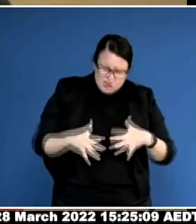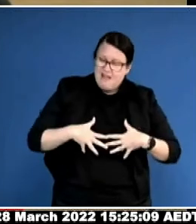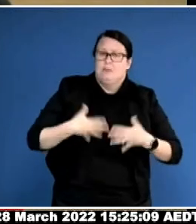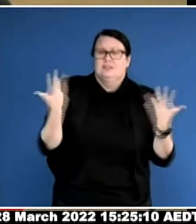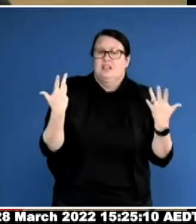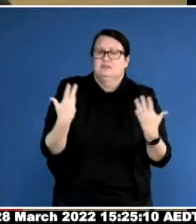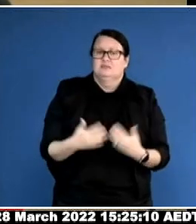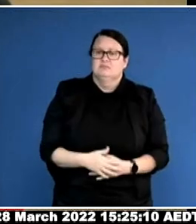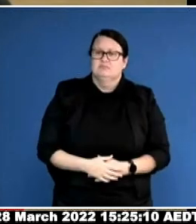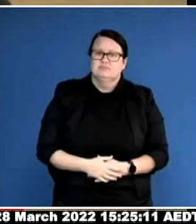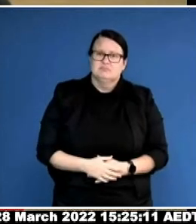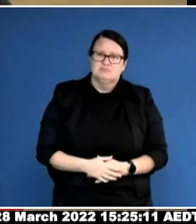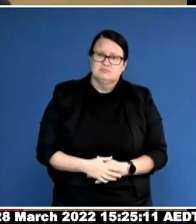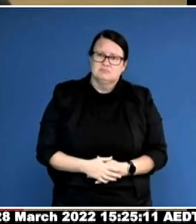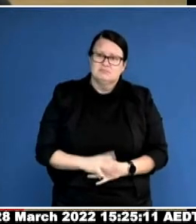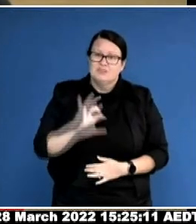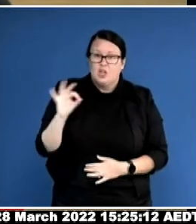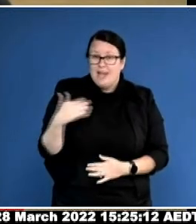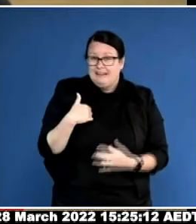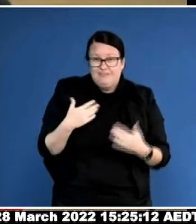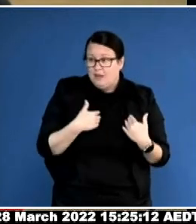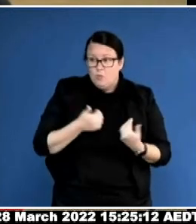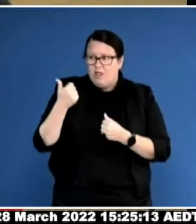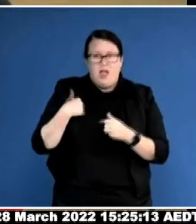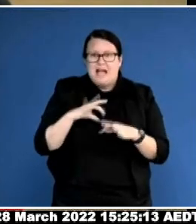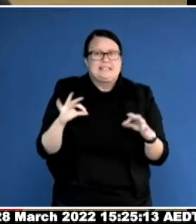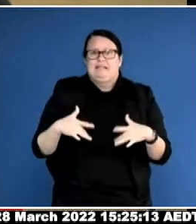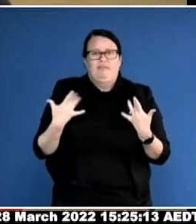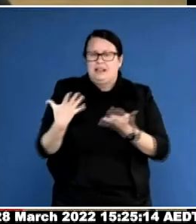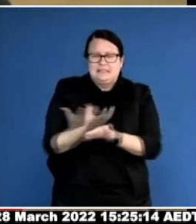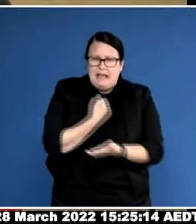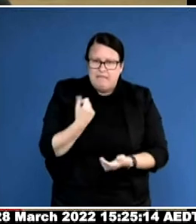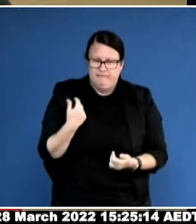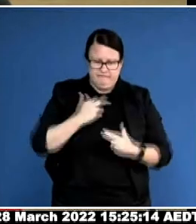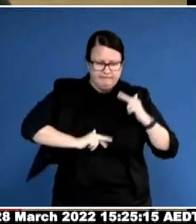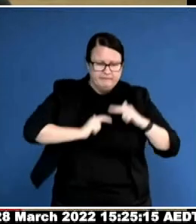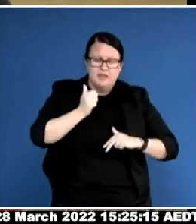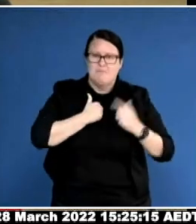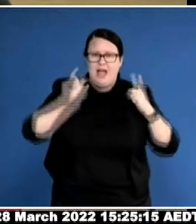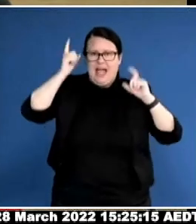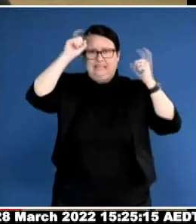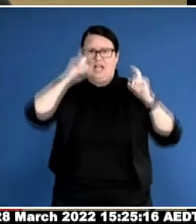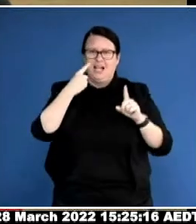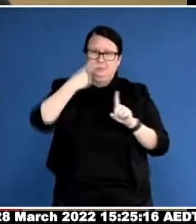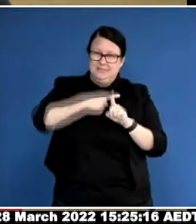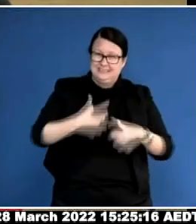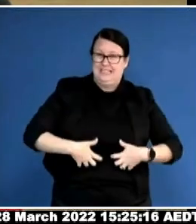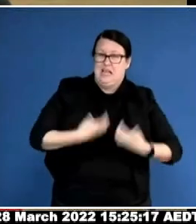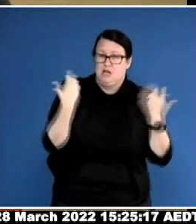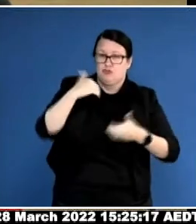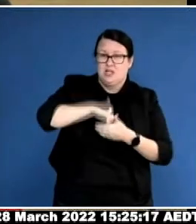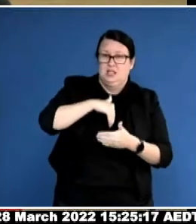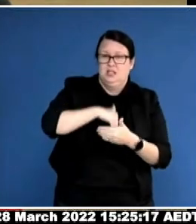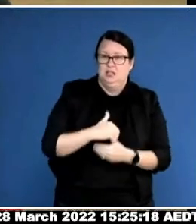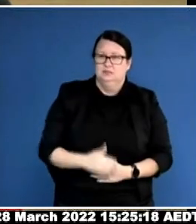wellness or lack of, and safety. It created anxieties and contributed to feeling angry. This